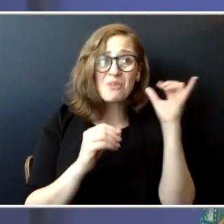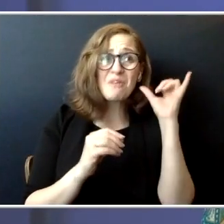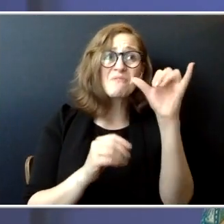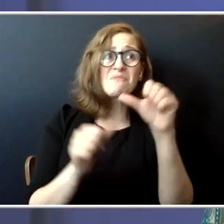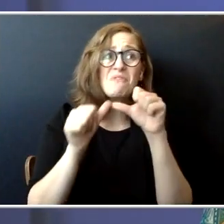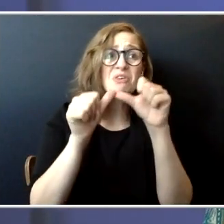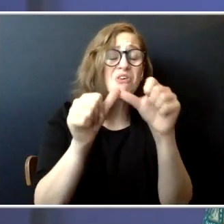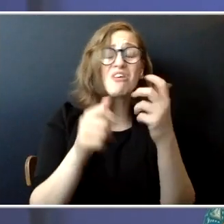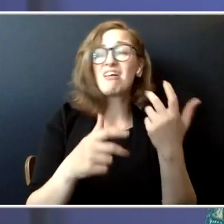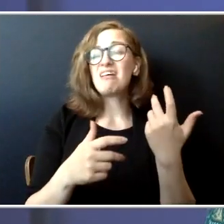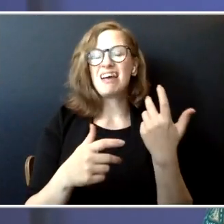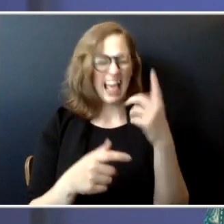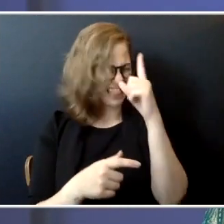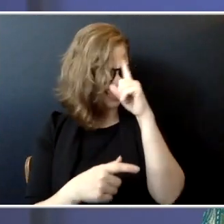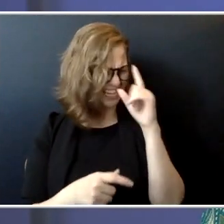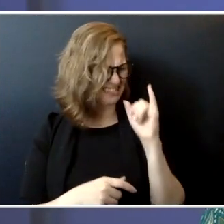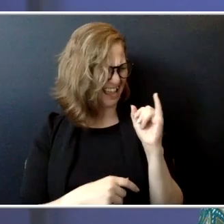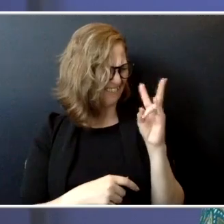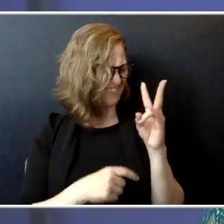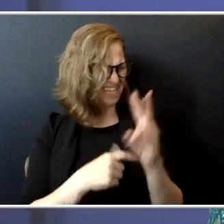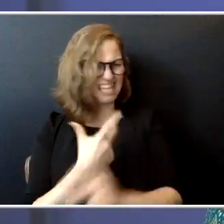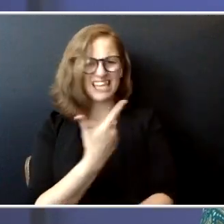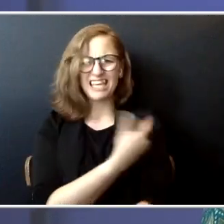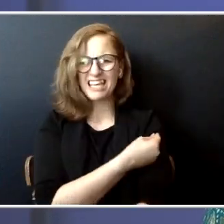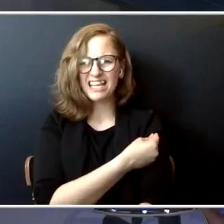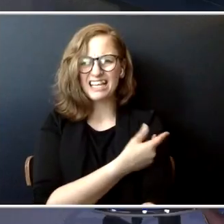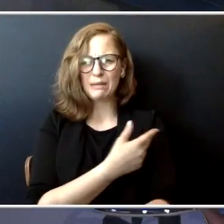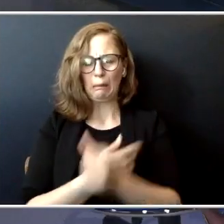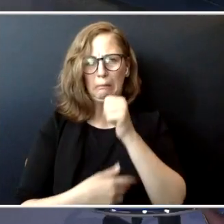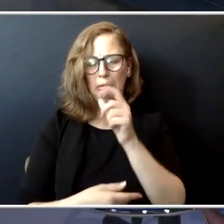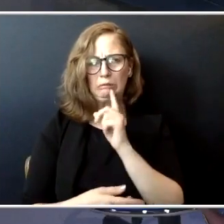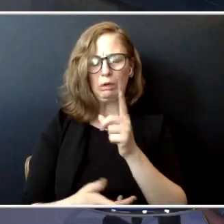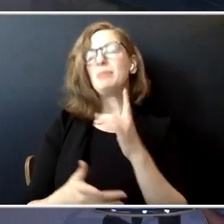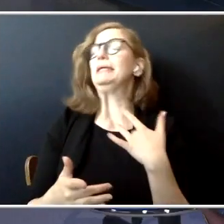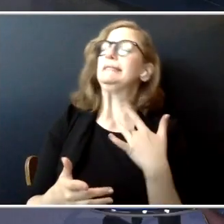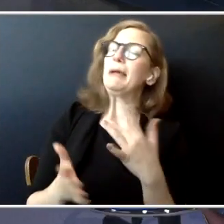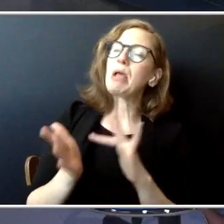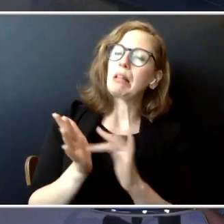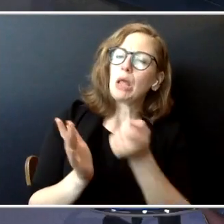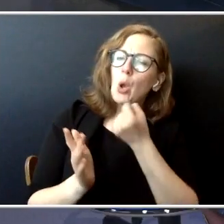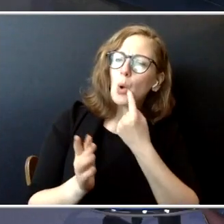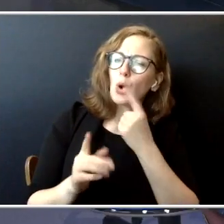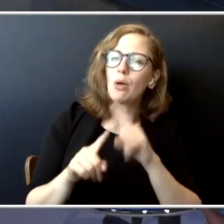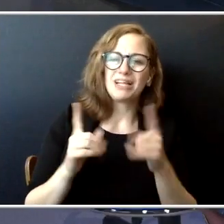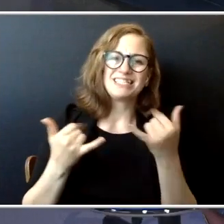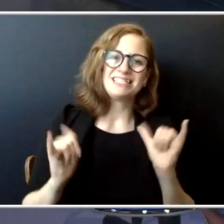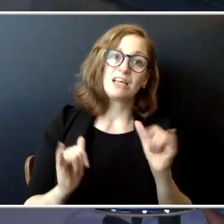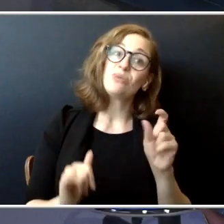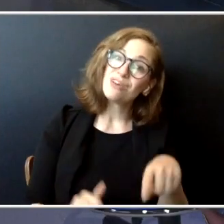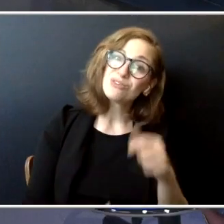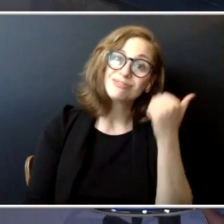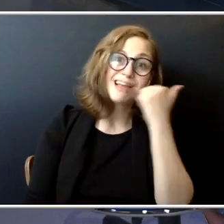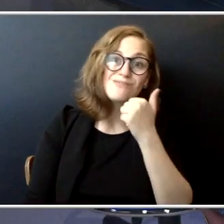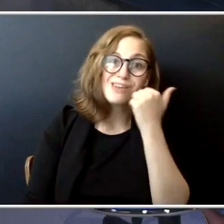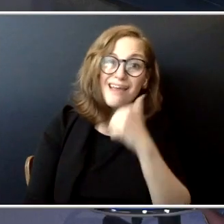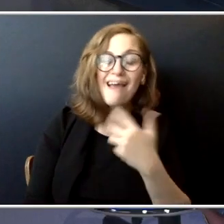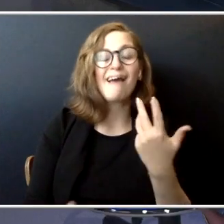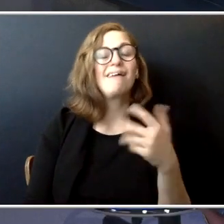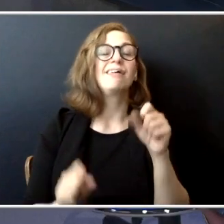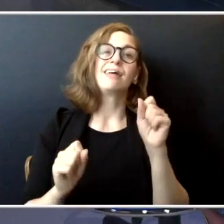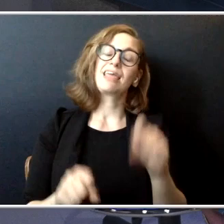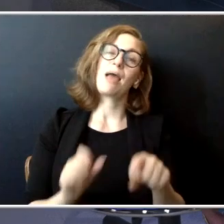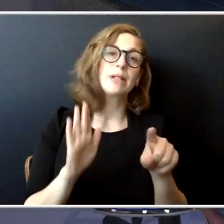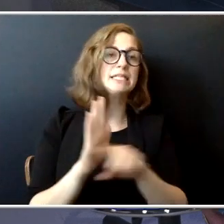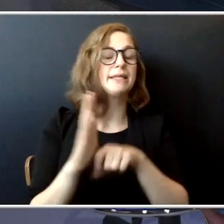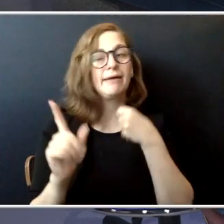I'm not sure. It's generally oral, but still, it's you have to take it every day. And there can be side effects from that medication